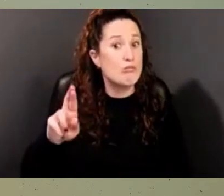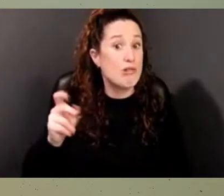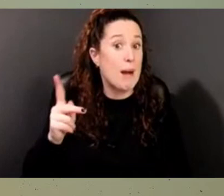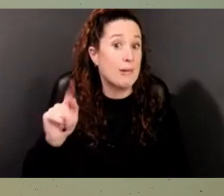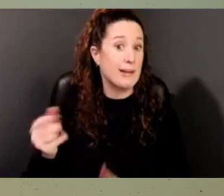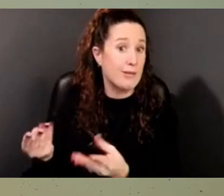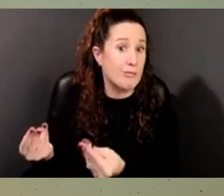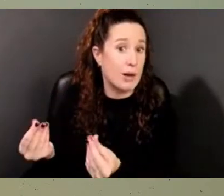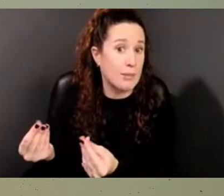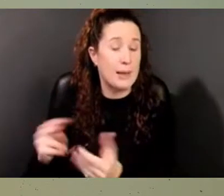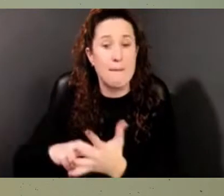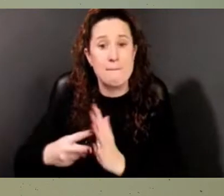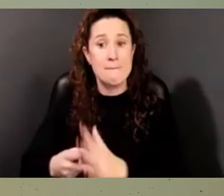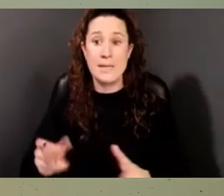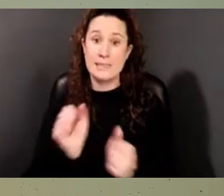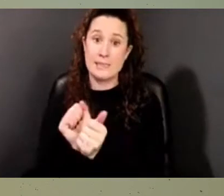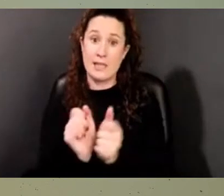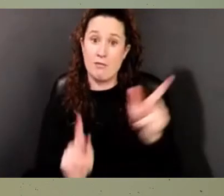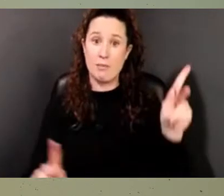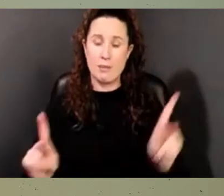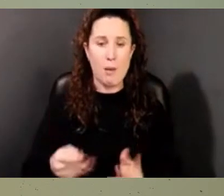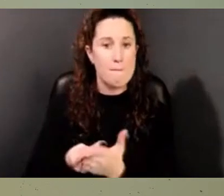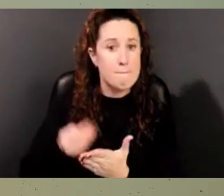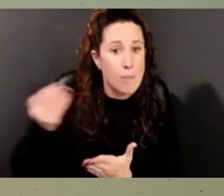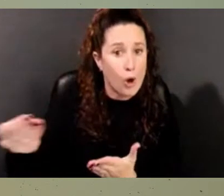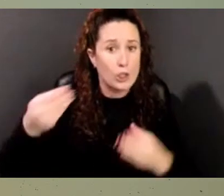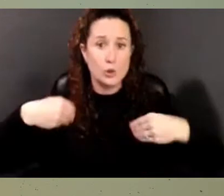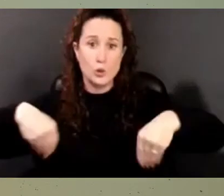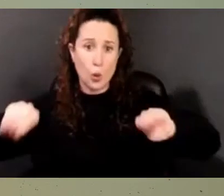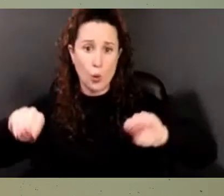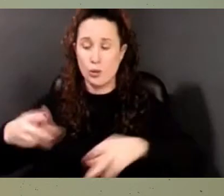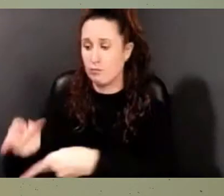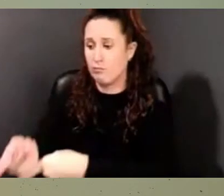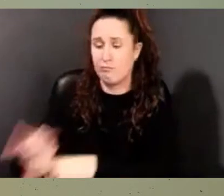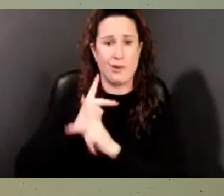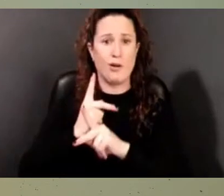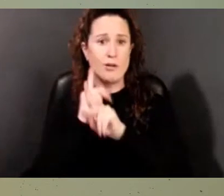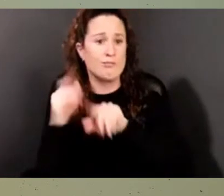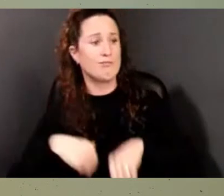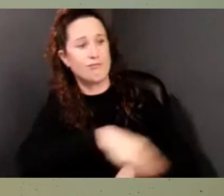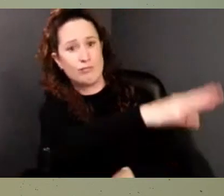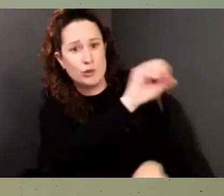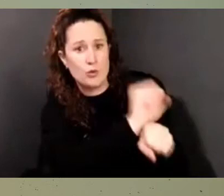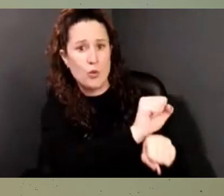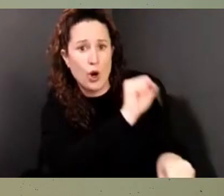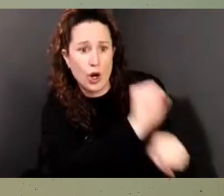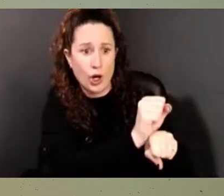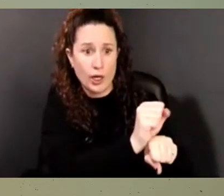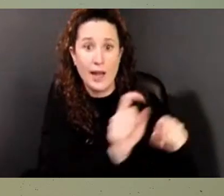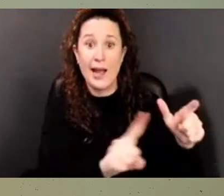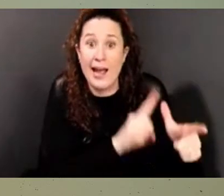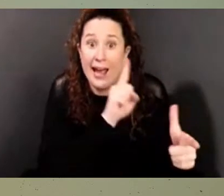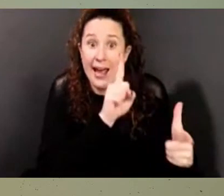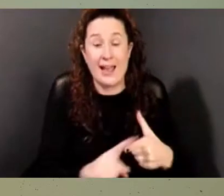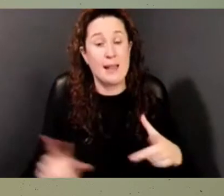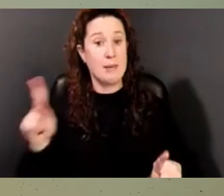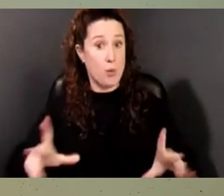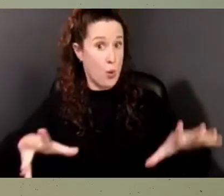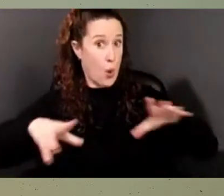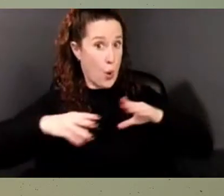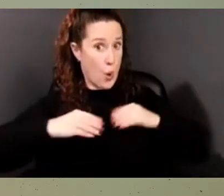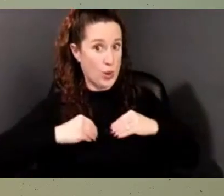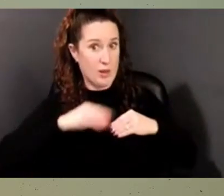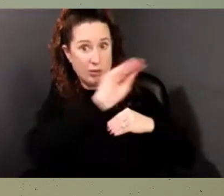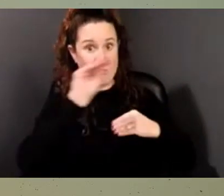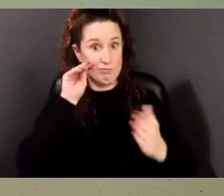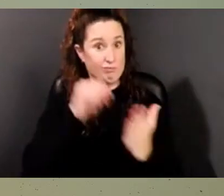enslaved people were bought and sold. They were leased out to do work, and they were passed on in wills to beneficiaries. Enslaved people could